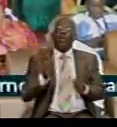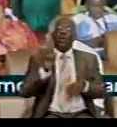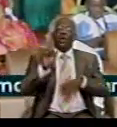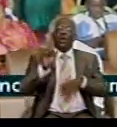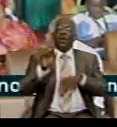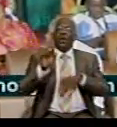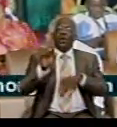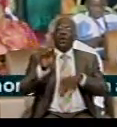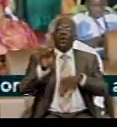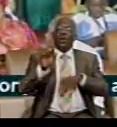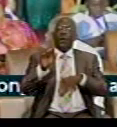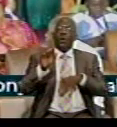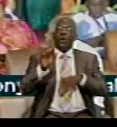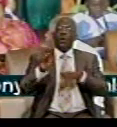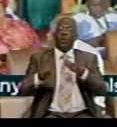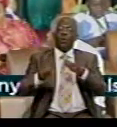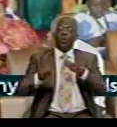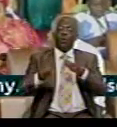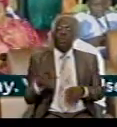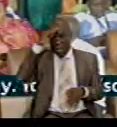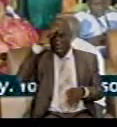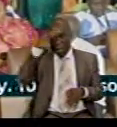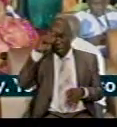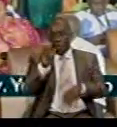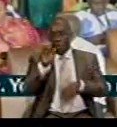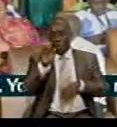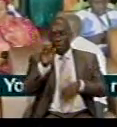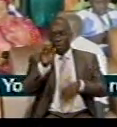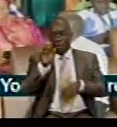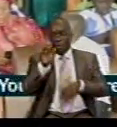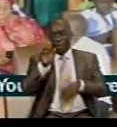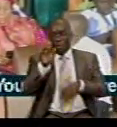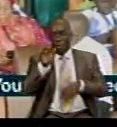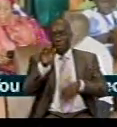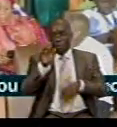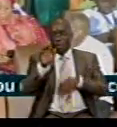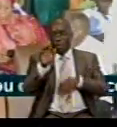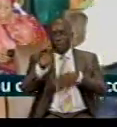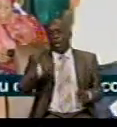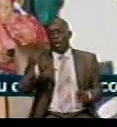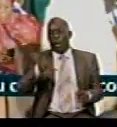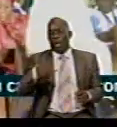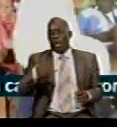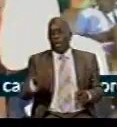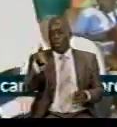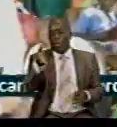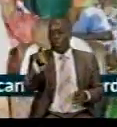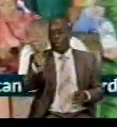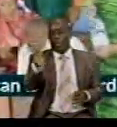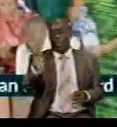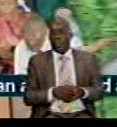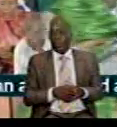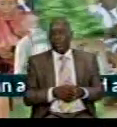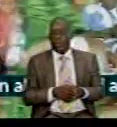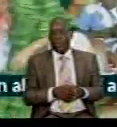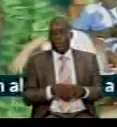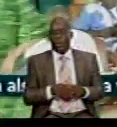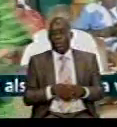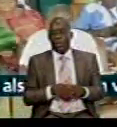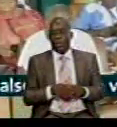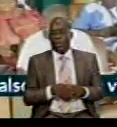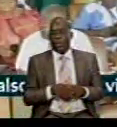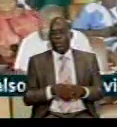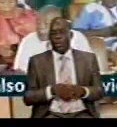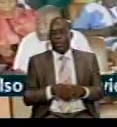Oui. Okay, another one there. Oui, je vois encore l'autre là-bas. As you listen a little, you will just be hearing